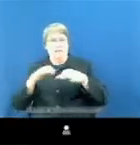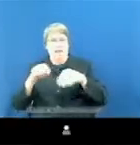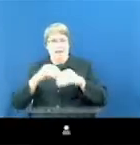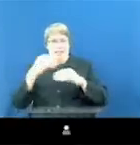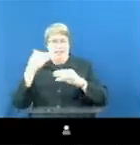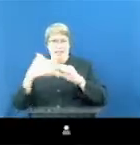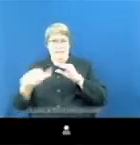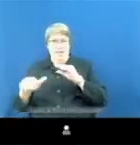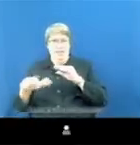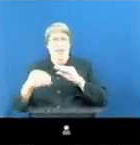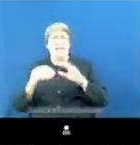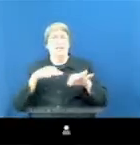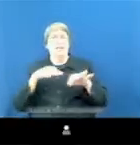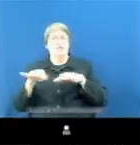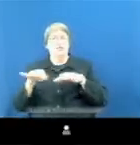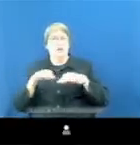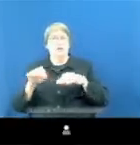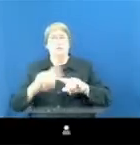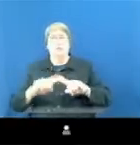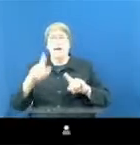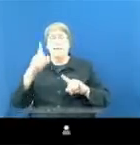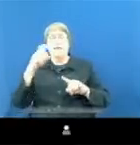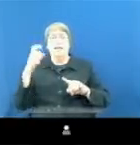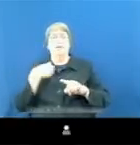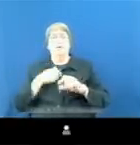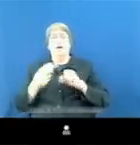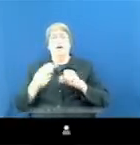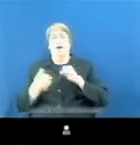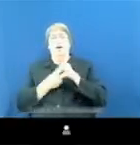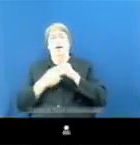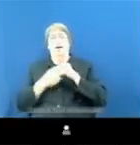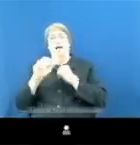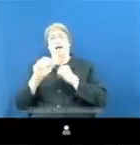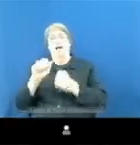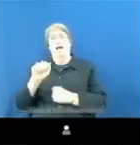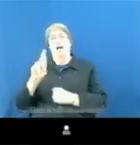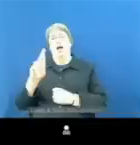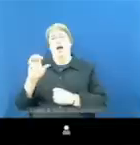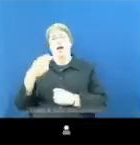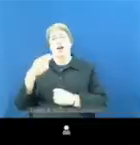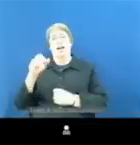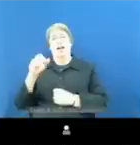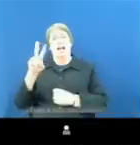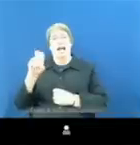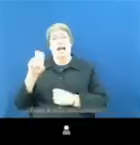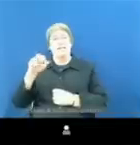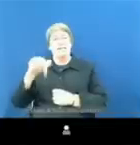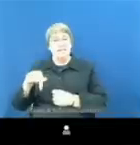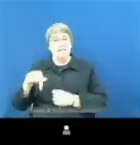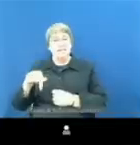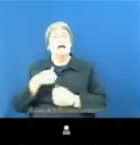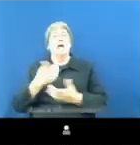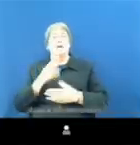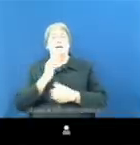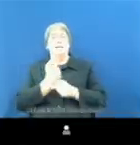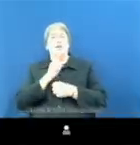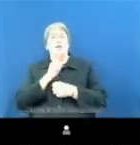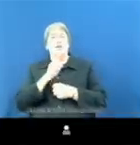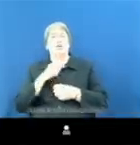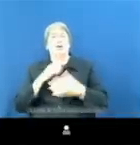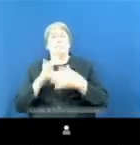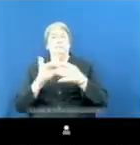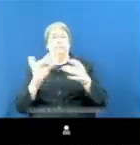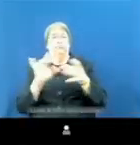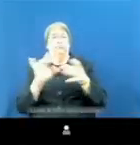in the instructions. But because we're archiving this, I want to make sure that it's also stated.